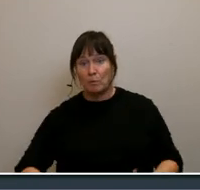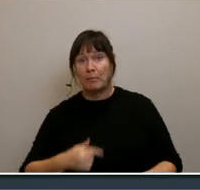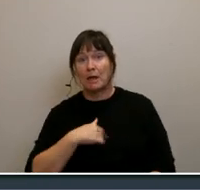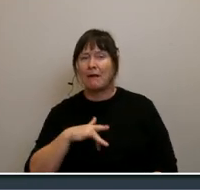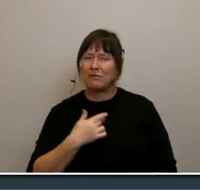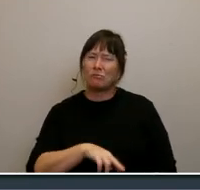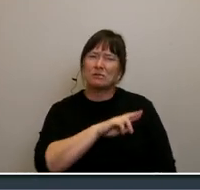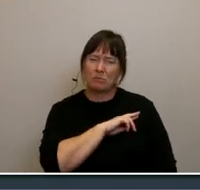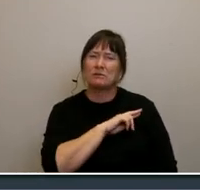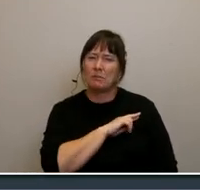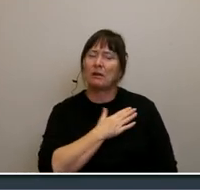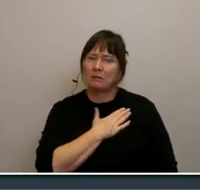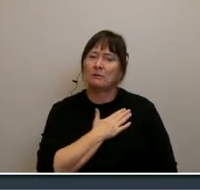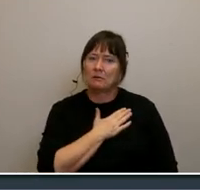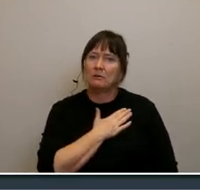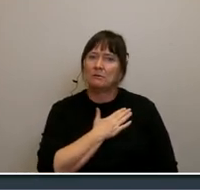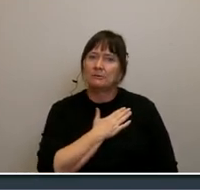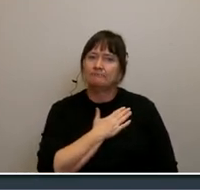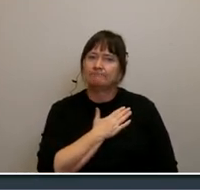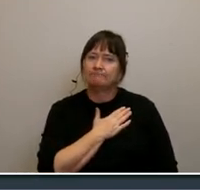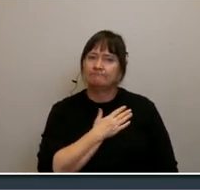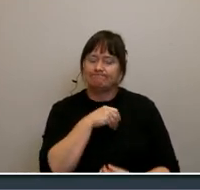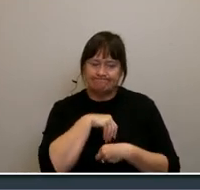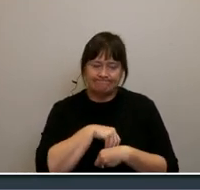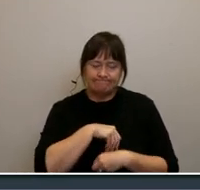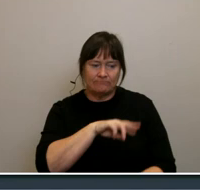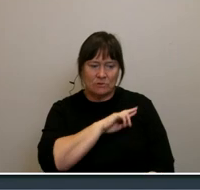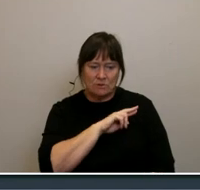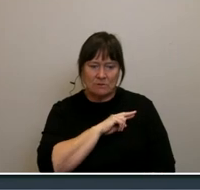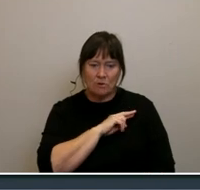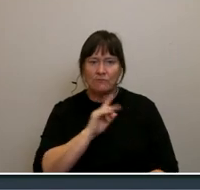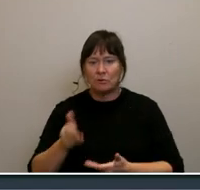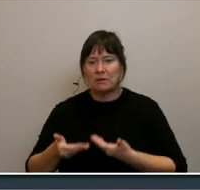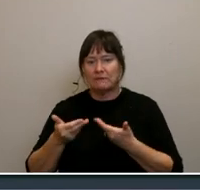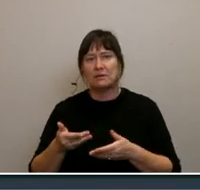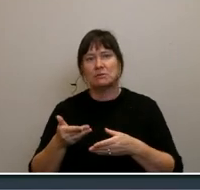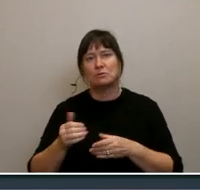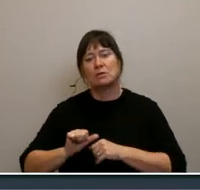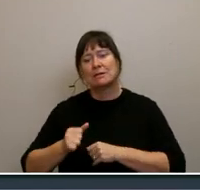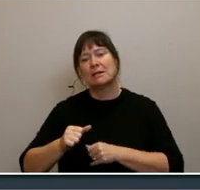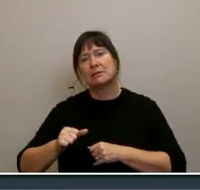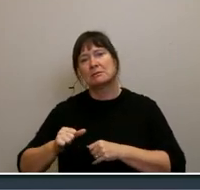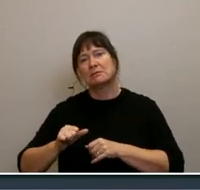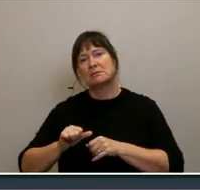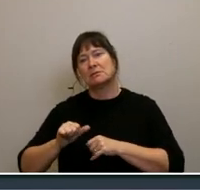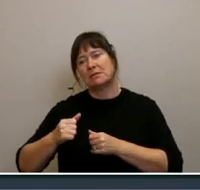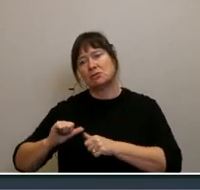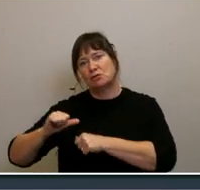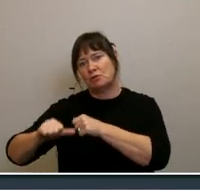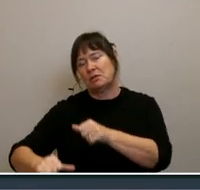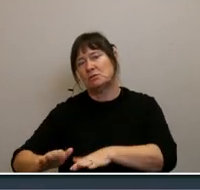this responsibility very deeply. In practical terms, I believe that Napier City Council can and